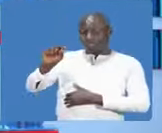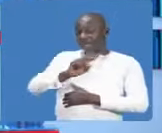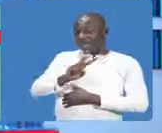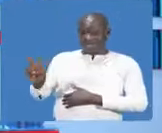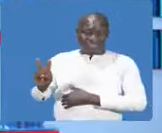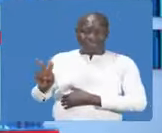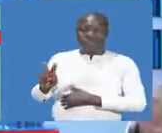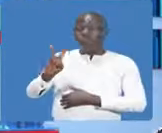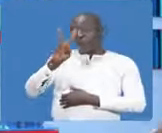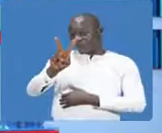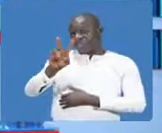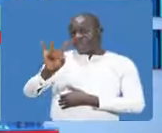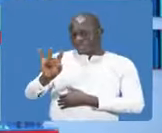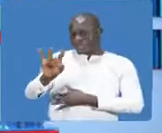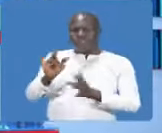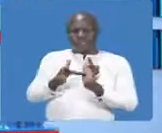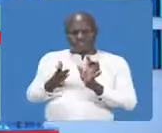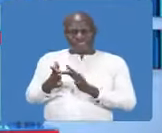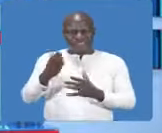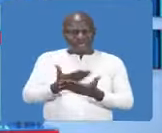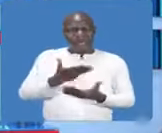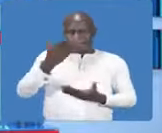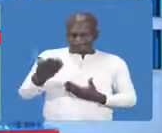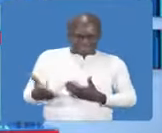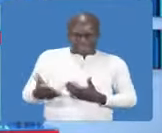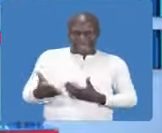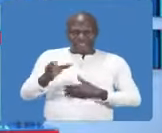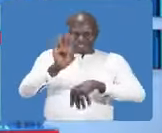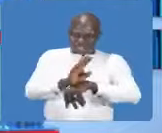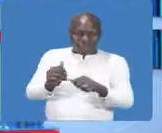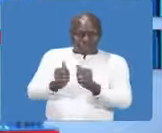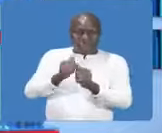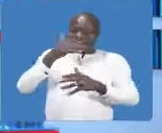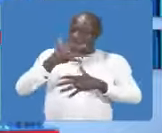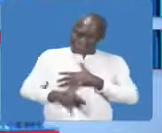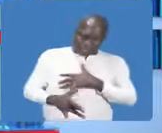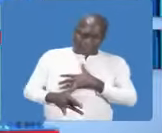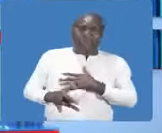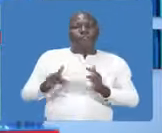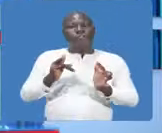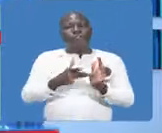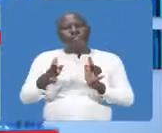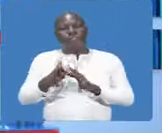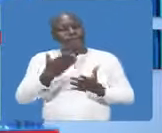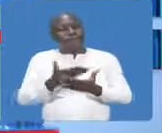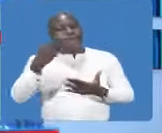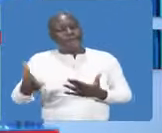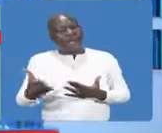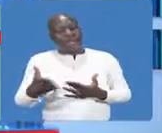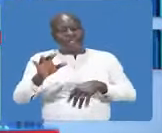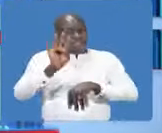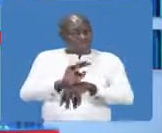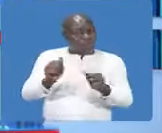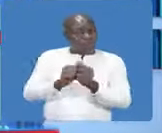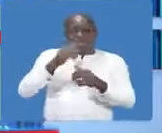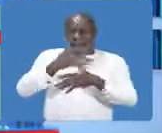28 Bible sɛ yɛwura Yesu ade ne mogya ɛna ɛtɔ asɔre no ɛne sɛ Yesu Kristo ɛwu ɛwɔ asɛnua no